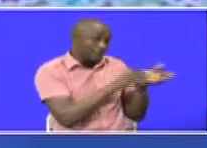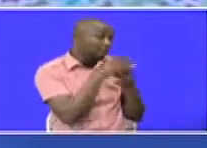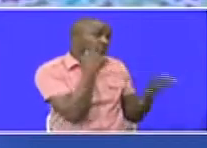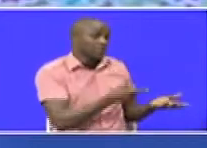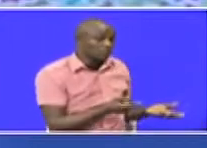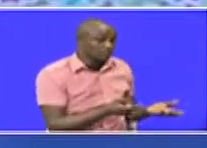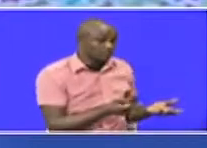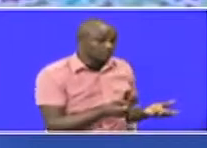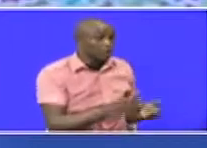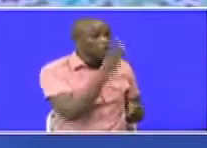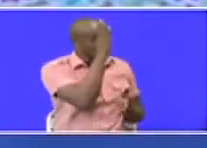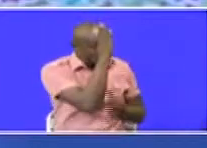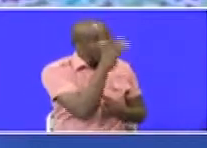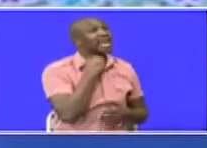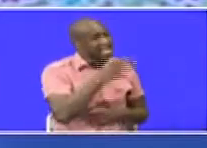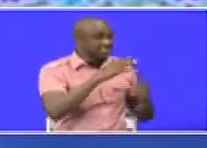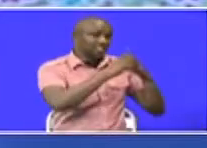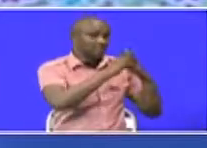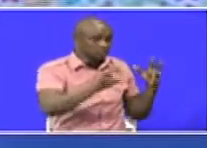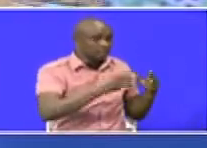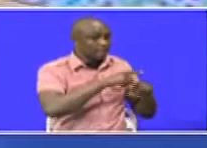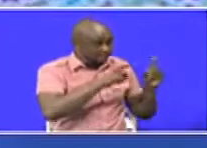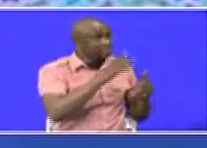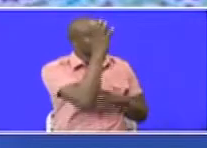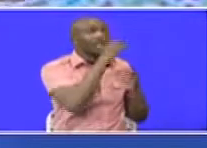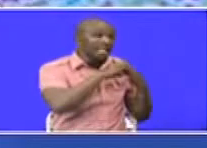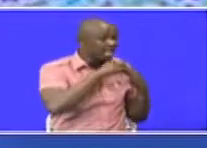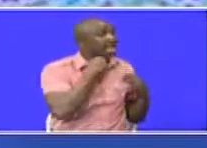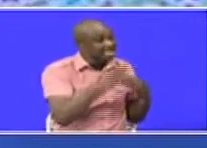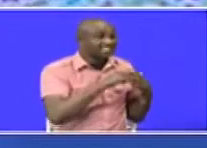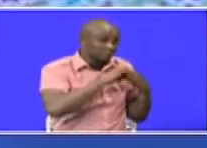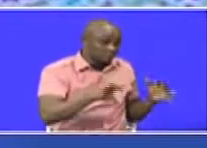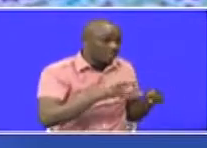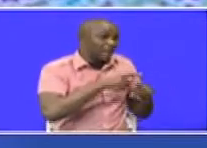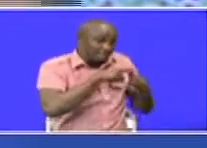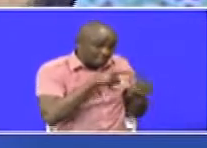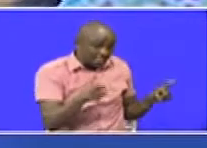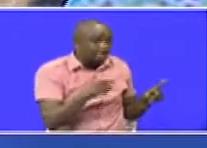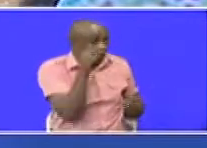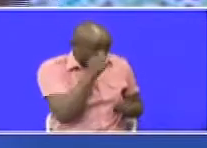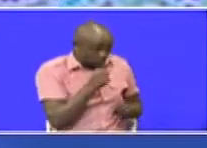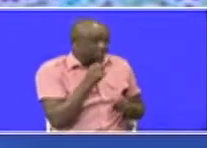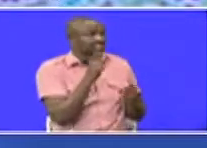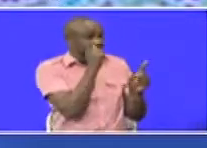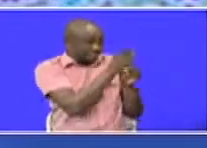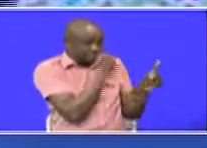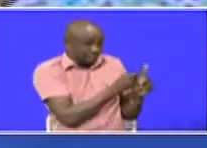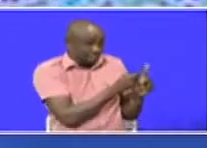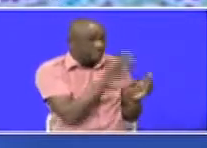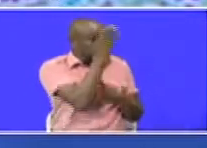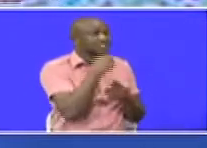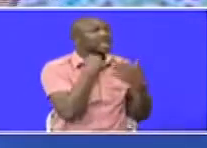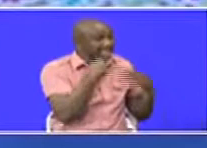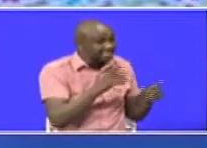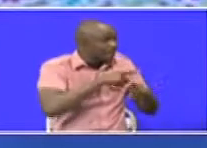The Bible says God hates divorce. That's God hates divorce. But in the Old Testament, right, God said he hates